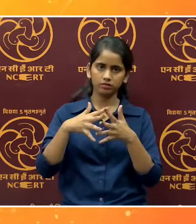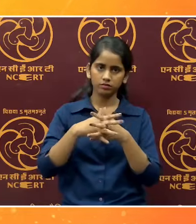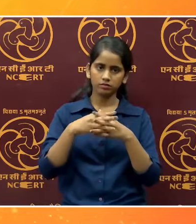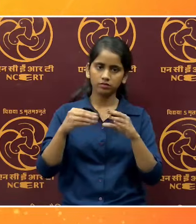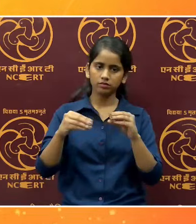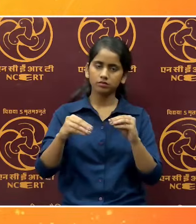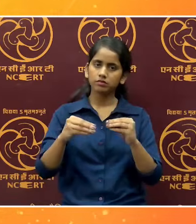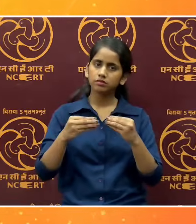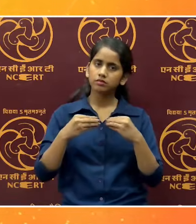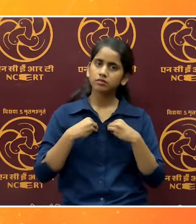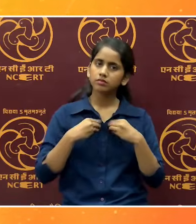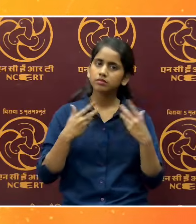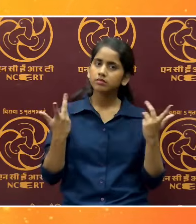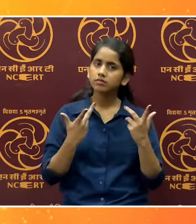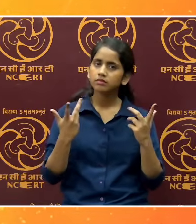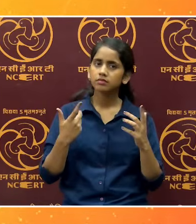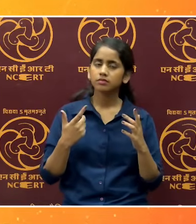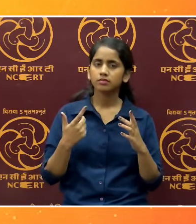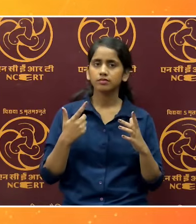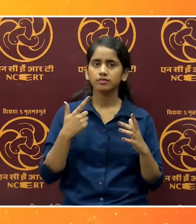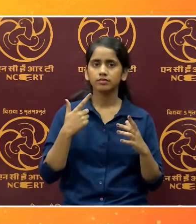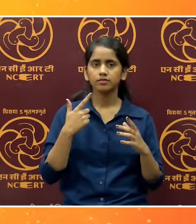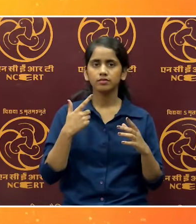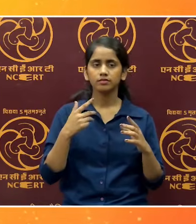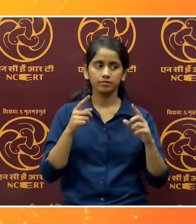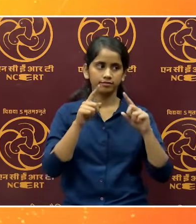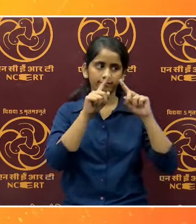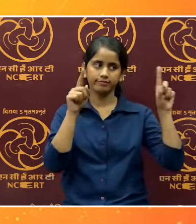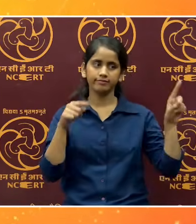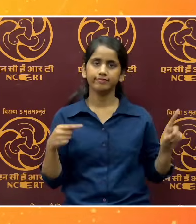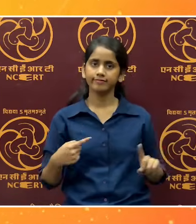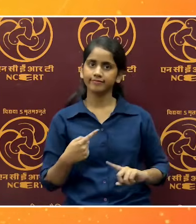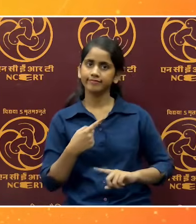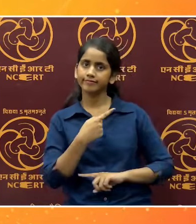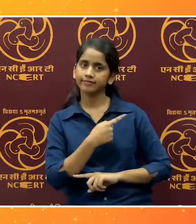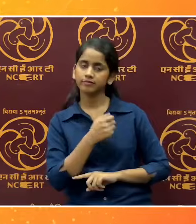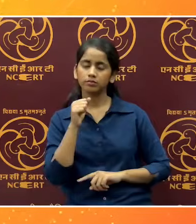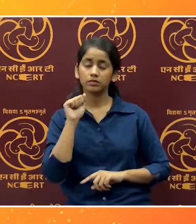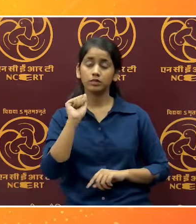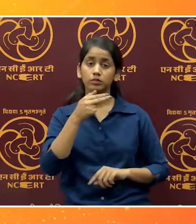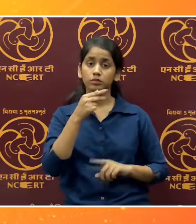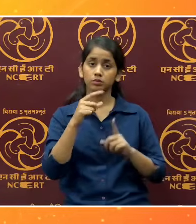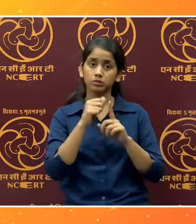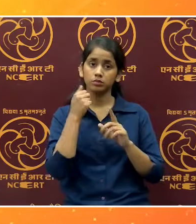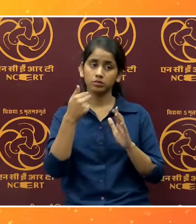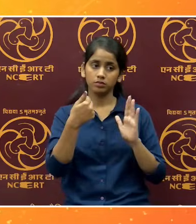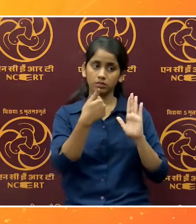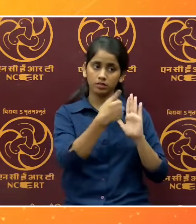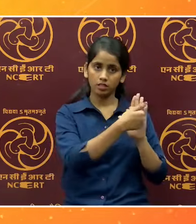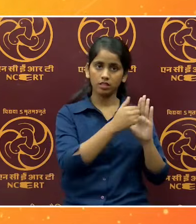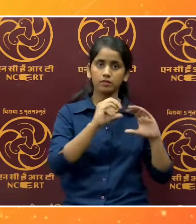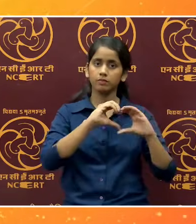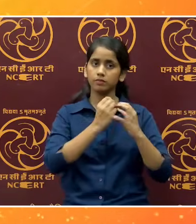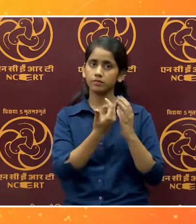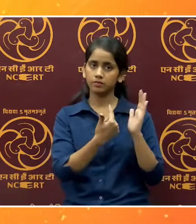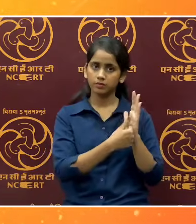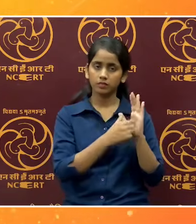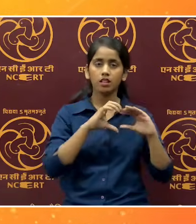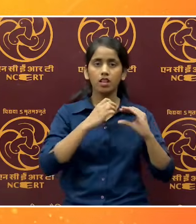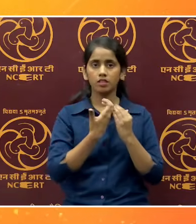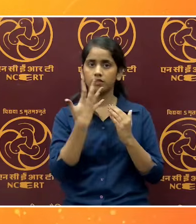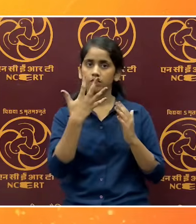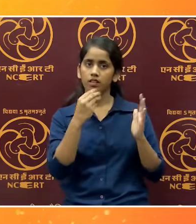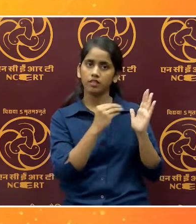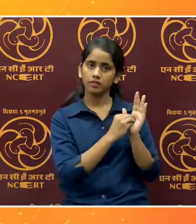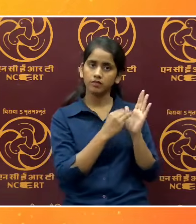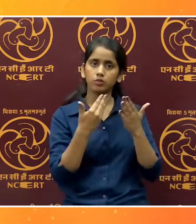this particular format. Please have a look at this format. Initially, write your name, then write the class, which is class 5,